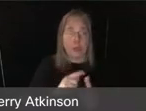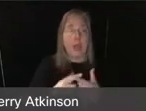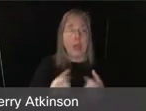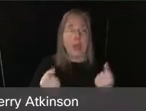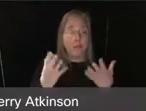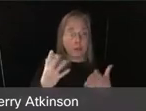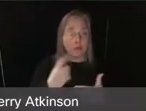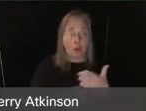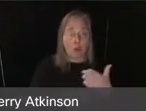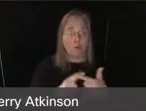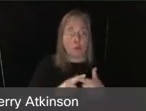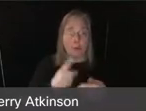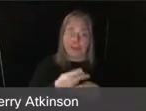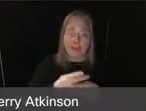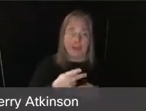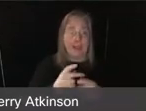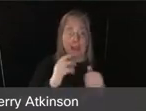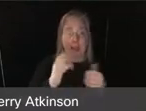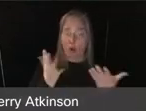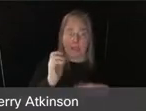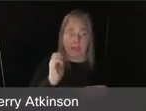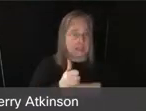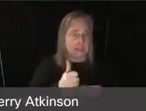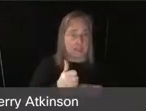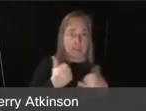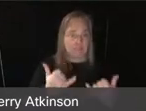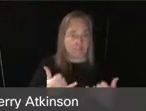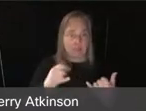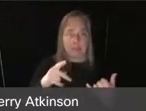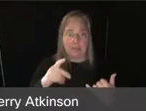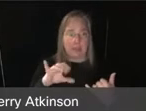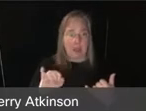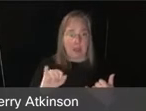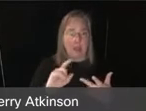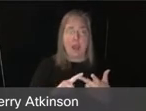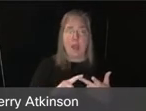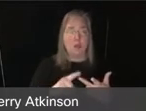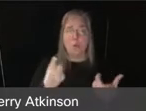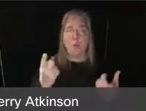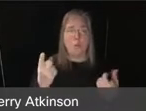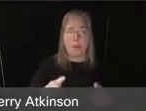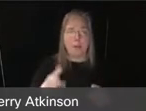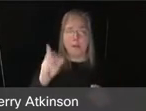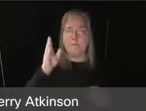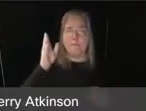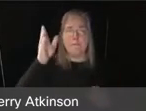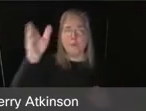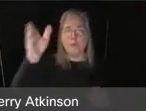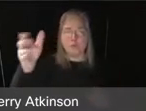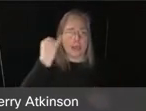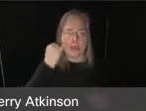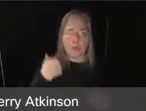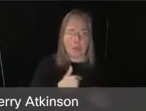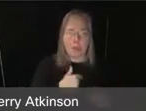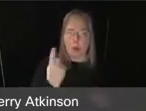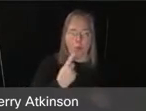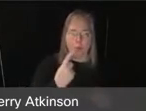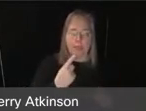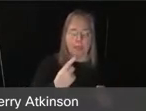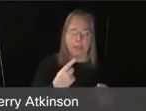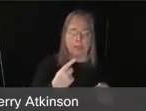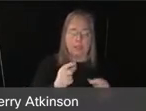existing PCI, and how much where would we be looking forward if we were only spending $5 million a